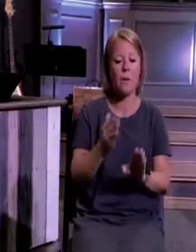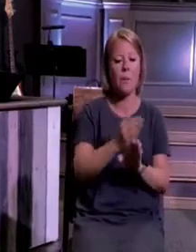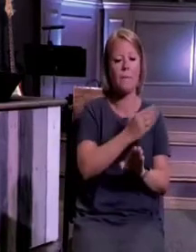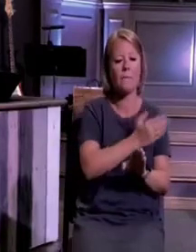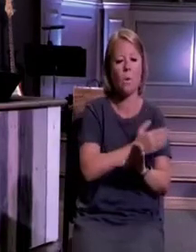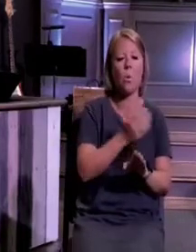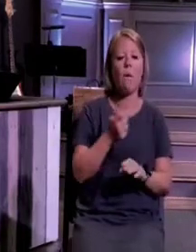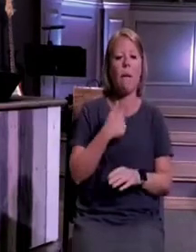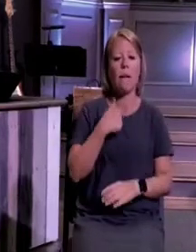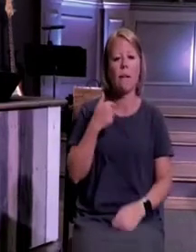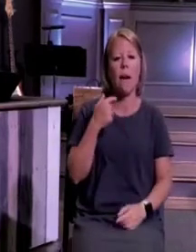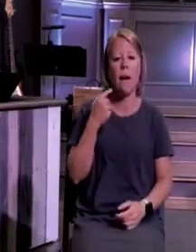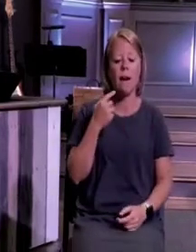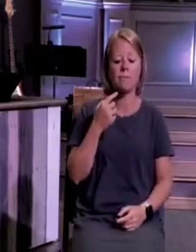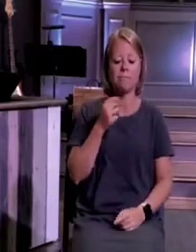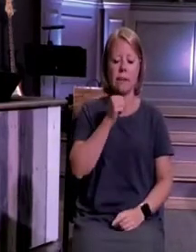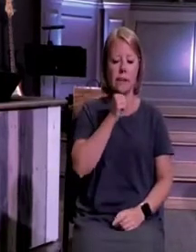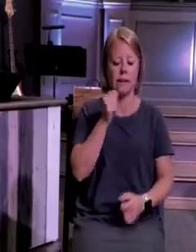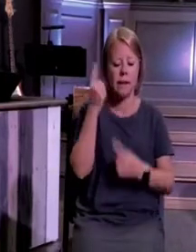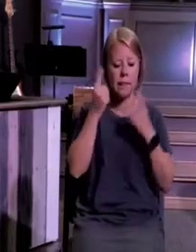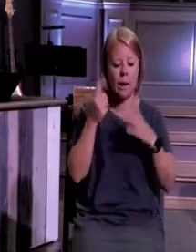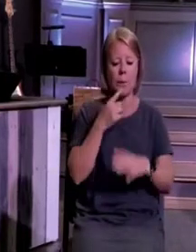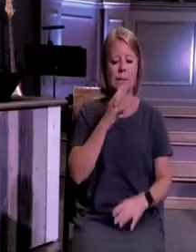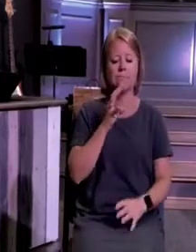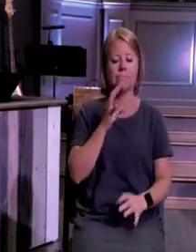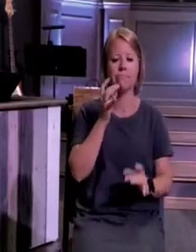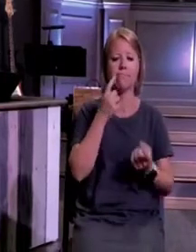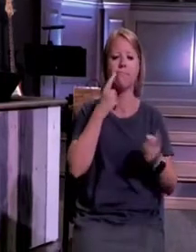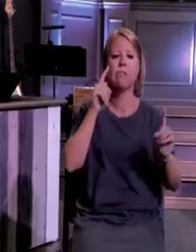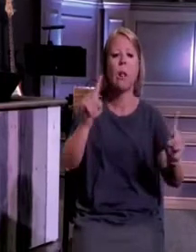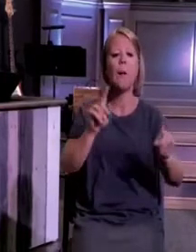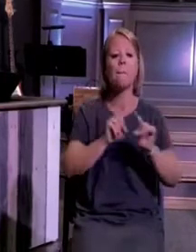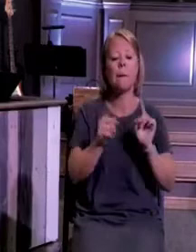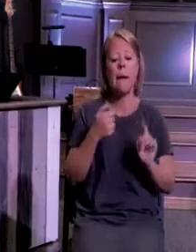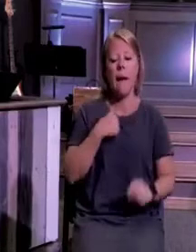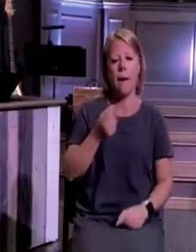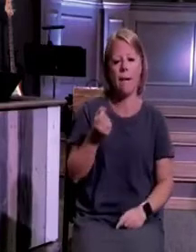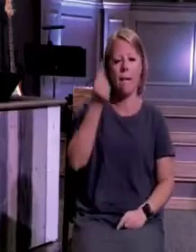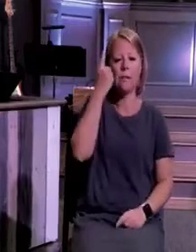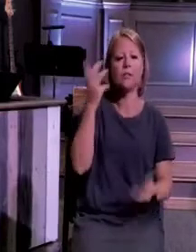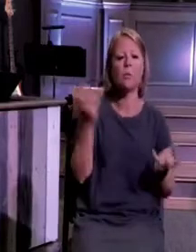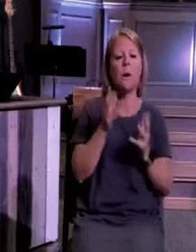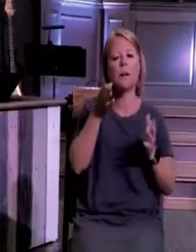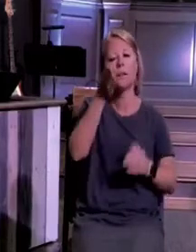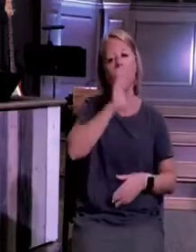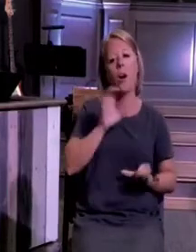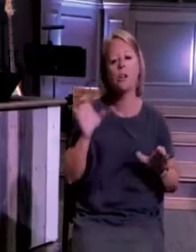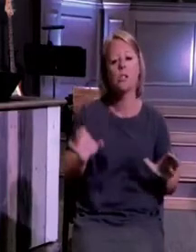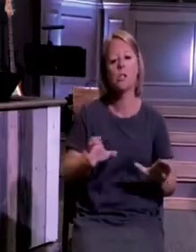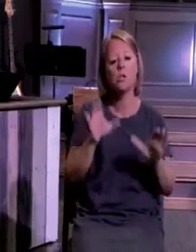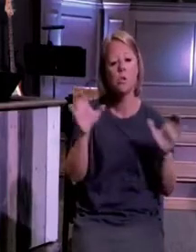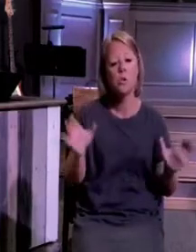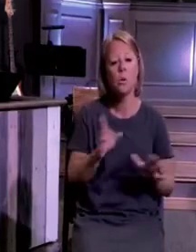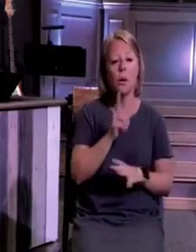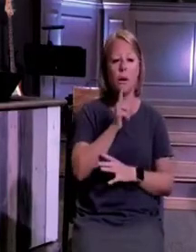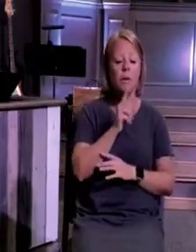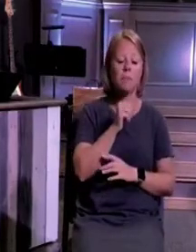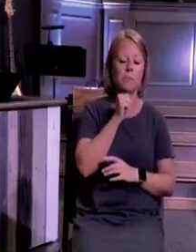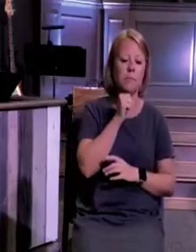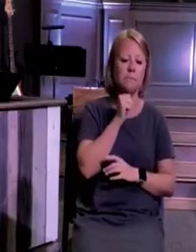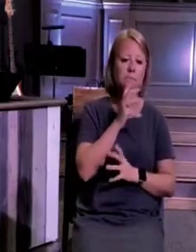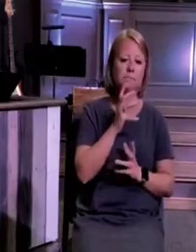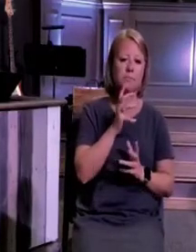never thought I would say this from this pulpit, but I understand what God is doing in true men of God. I'm not talking